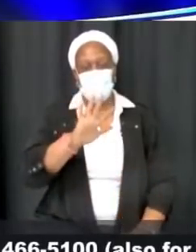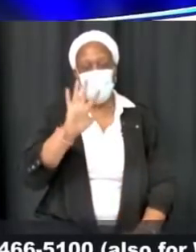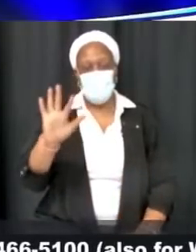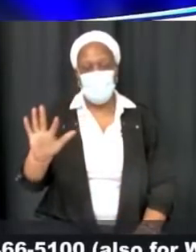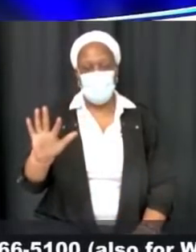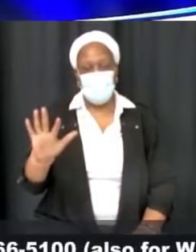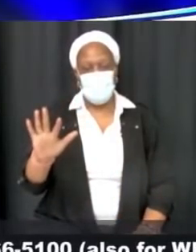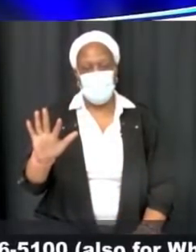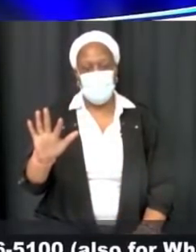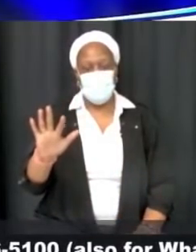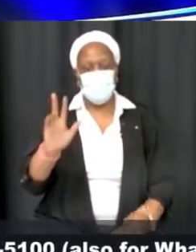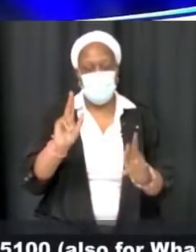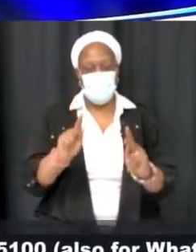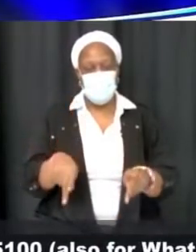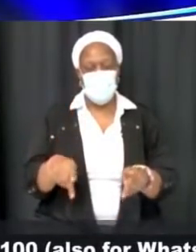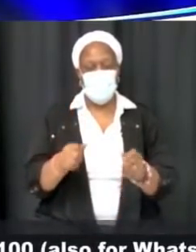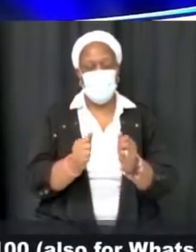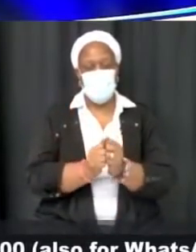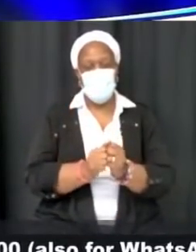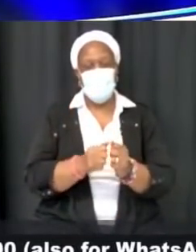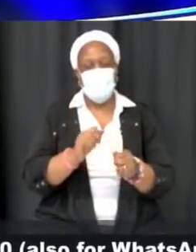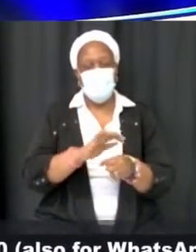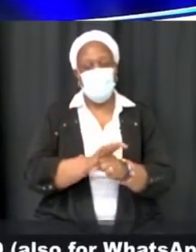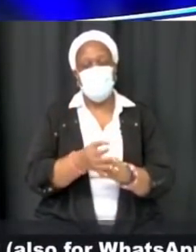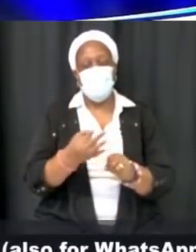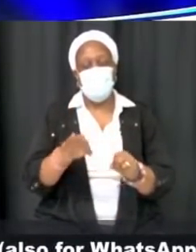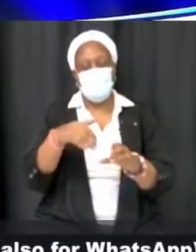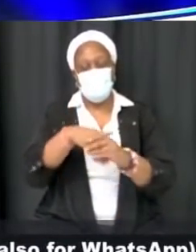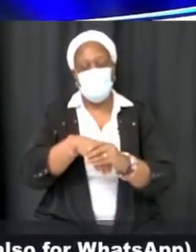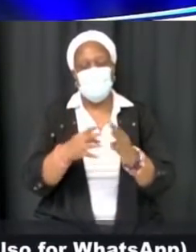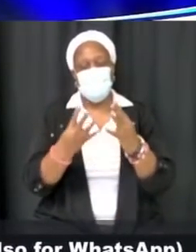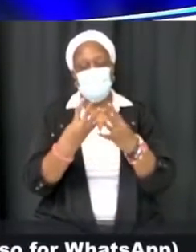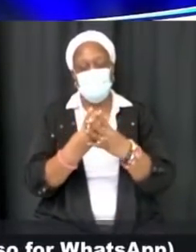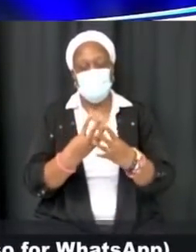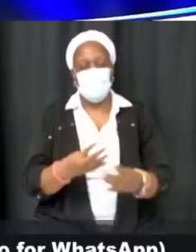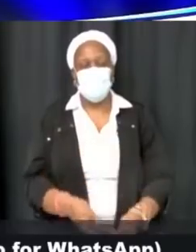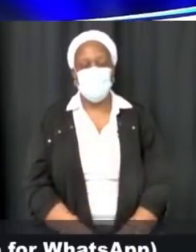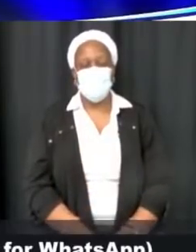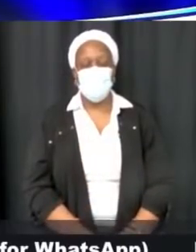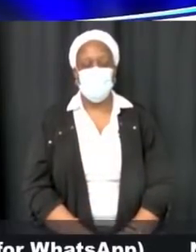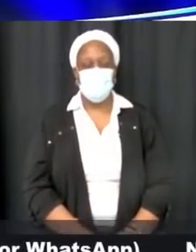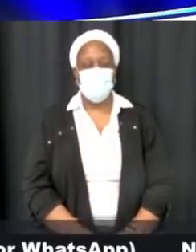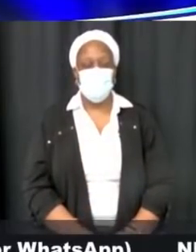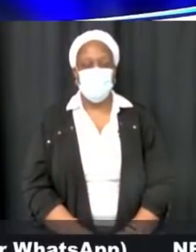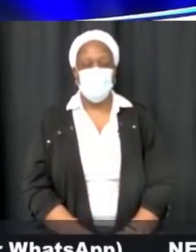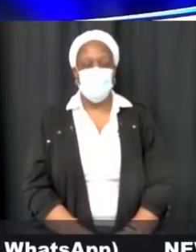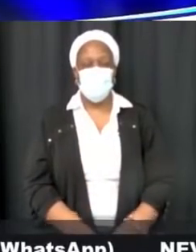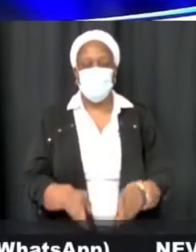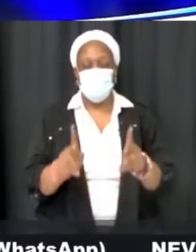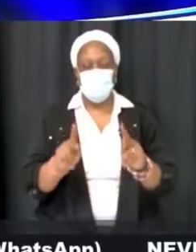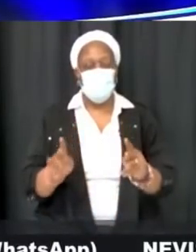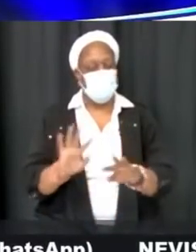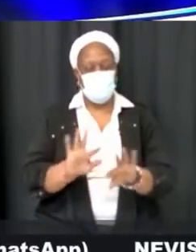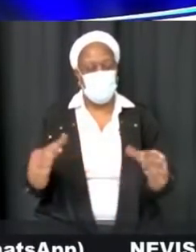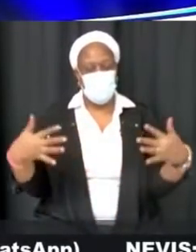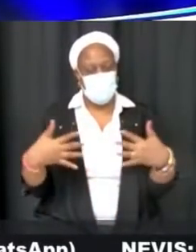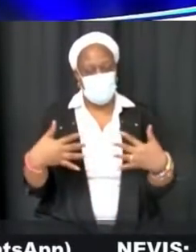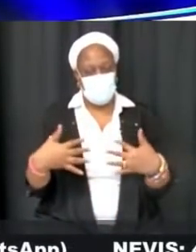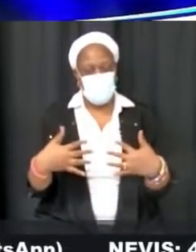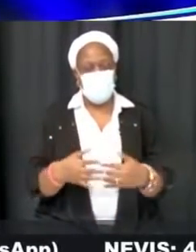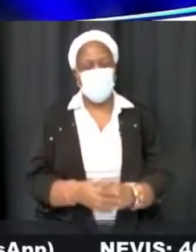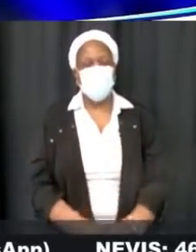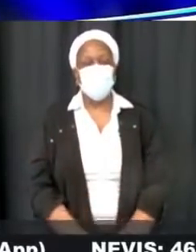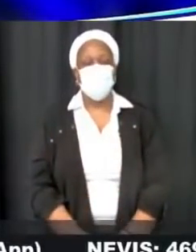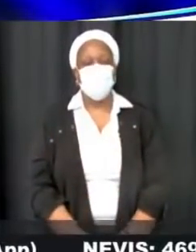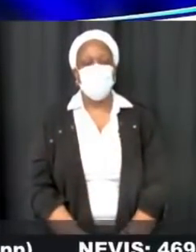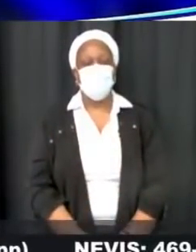panic at the prison, that everything is under control, that those who have tested